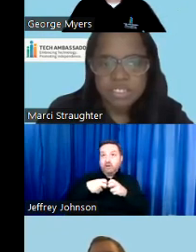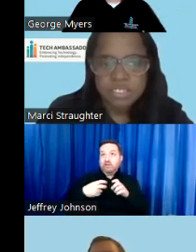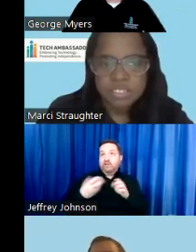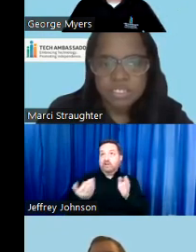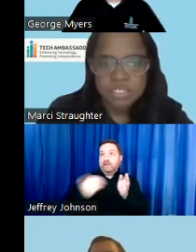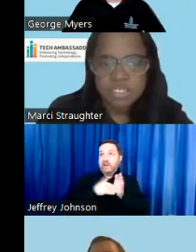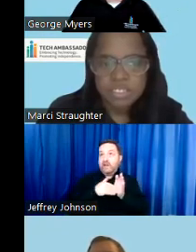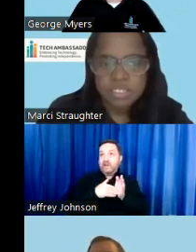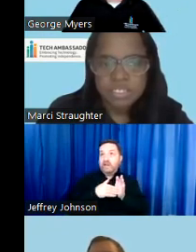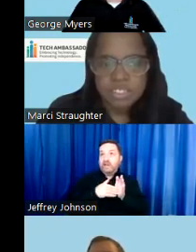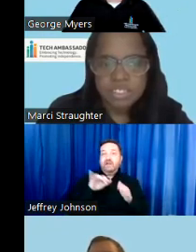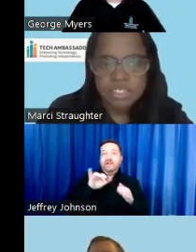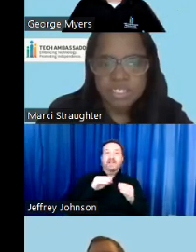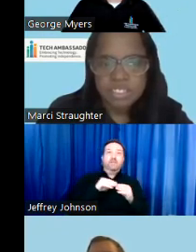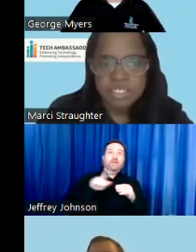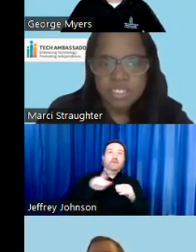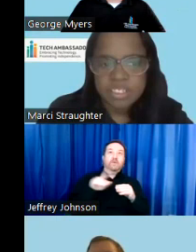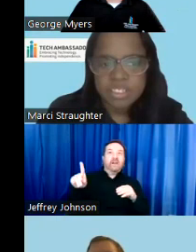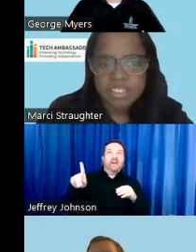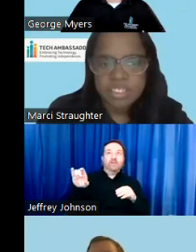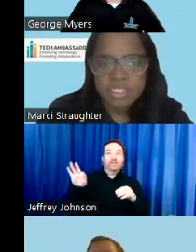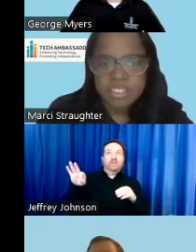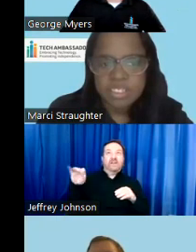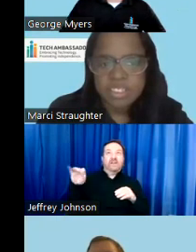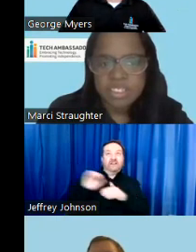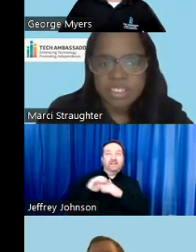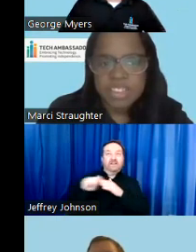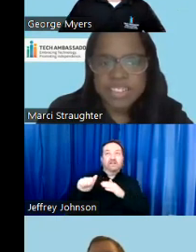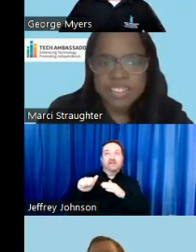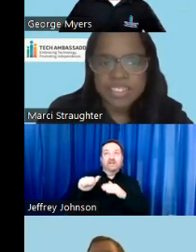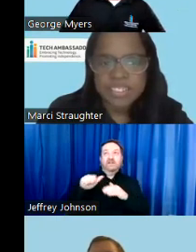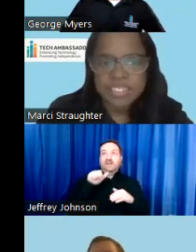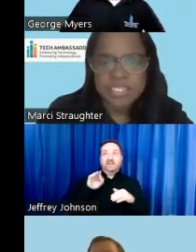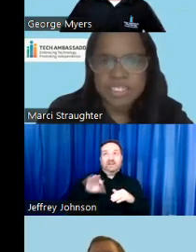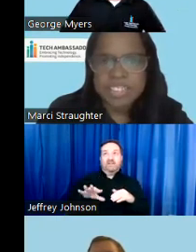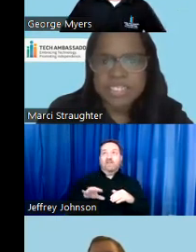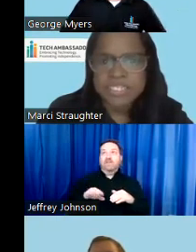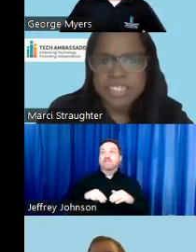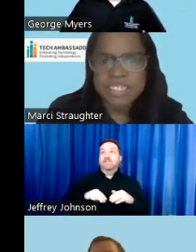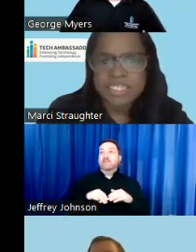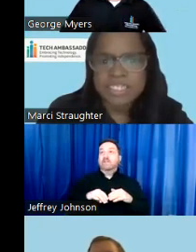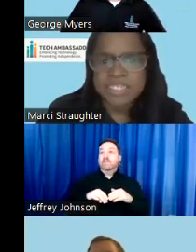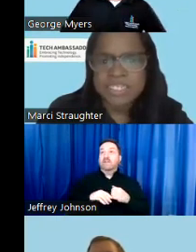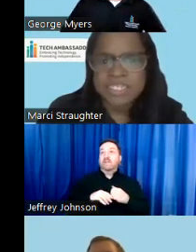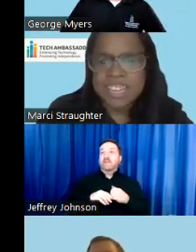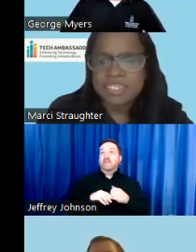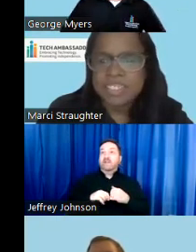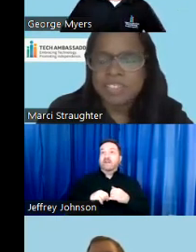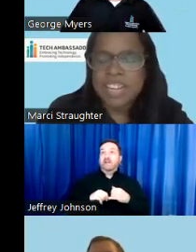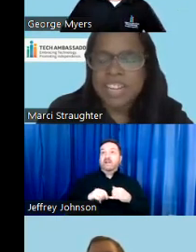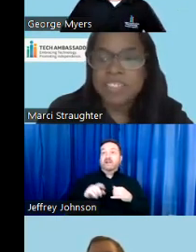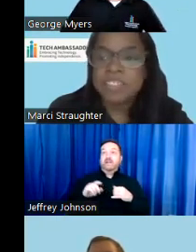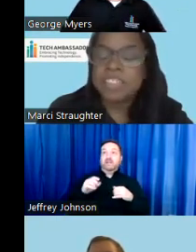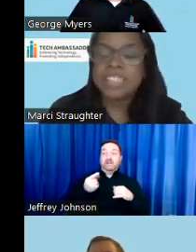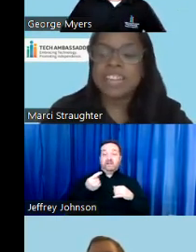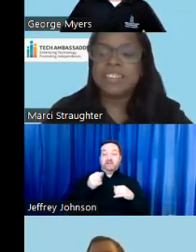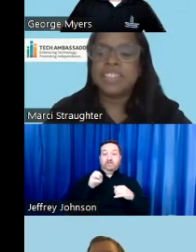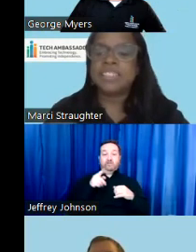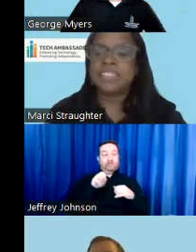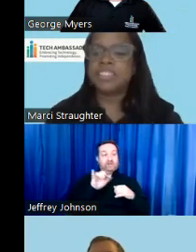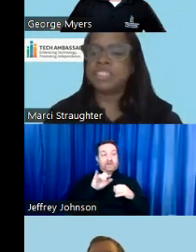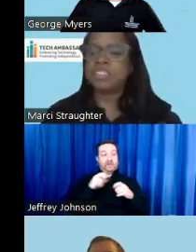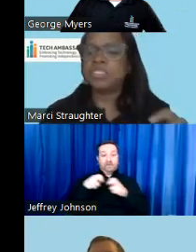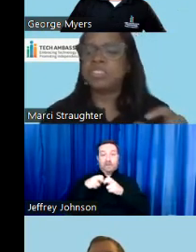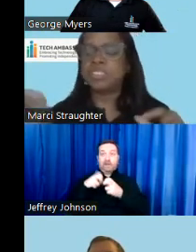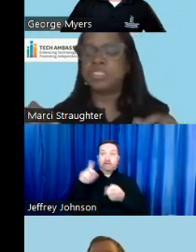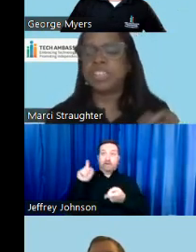like $190 rather than the $95 here. Like you, George, like when the battery runs out, it'll